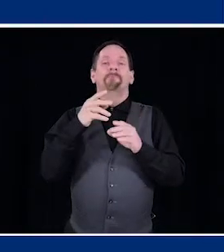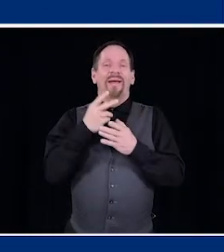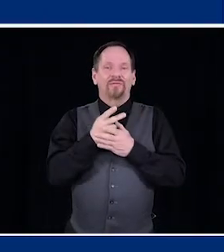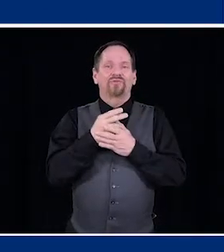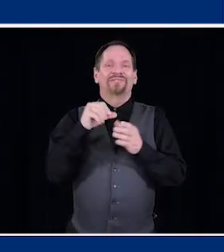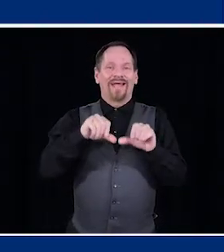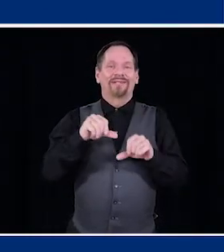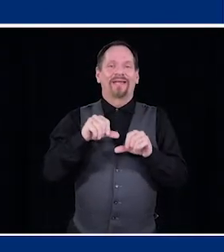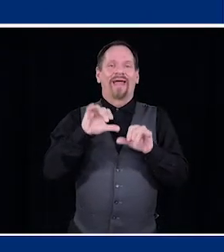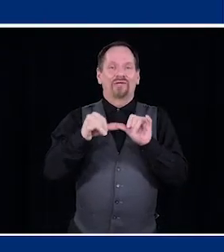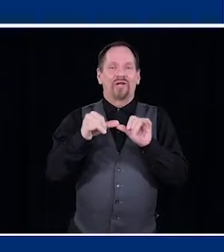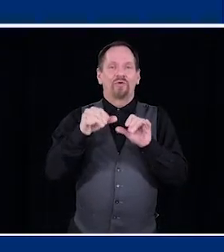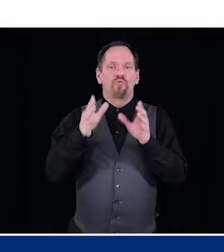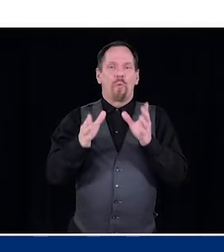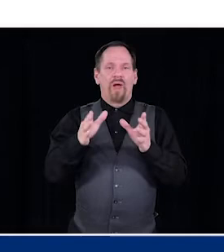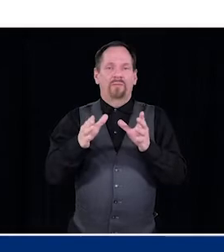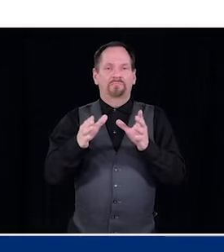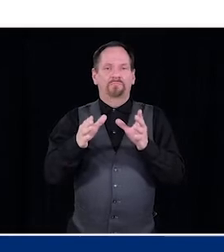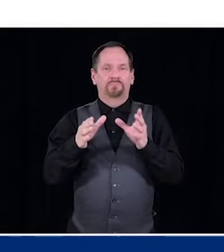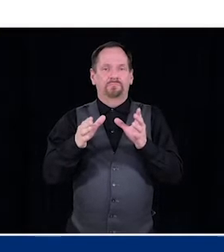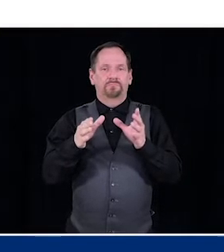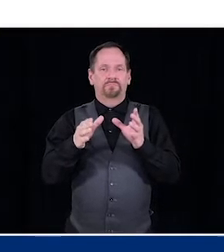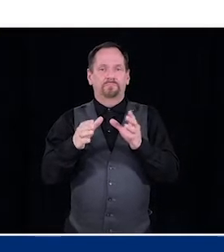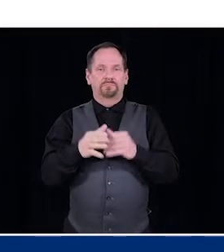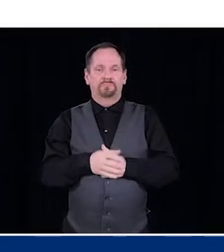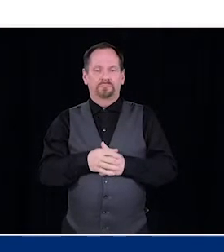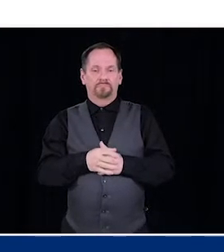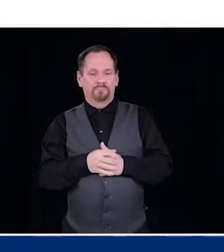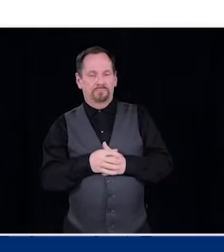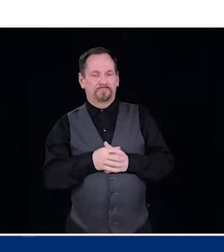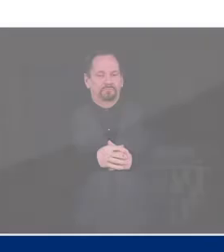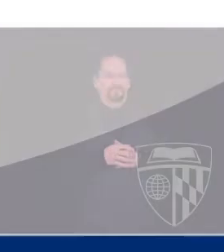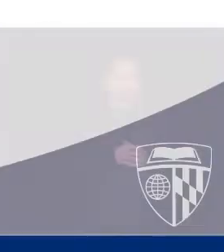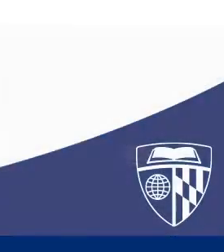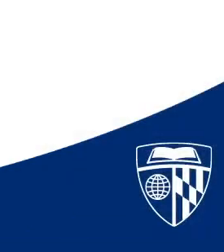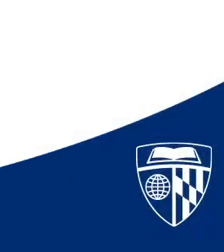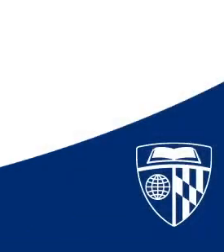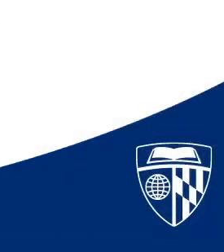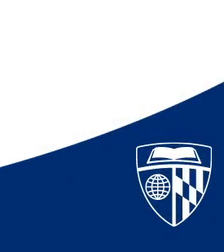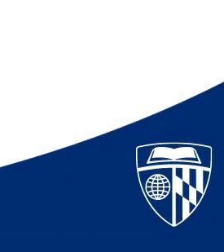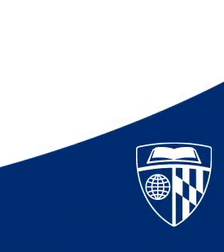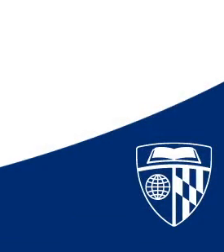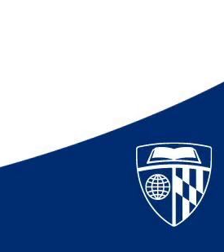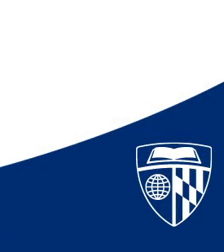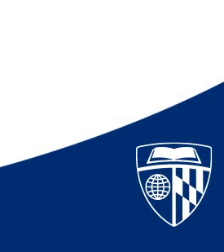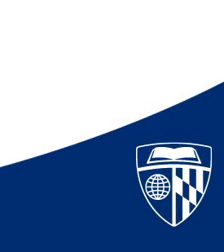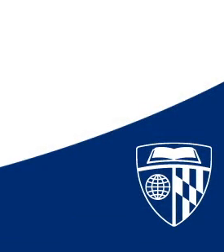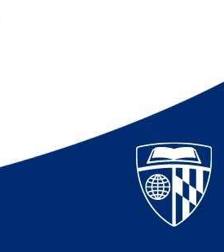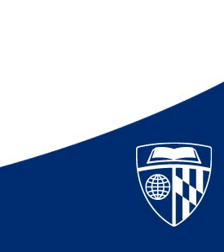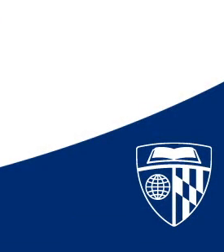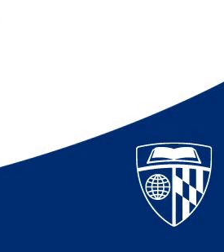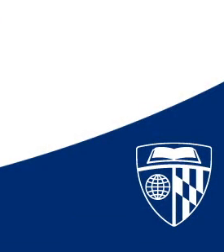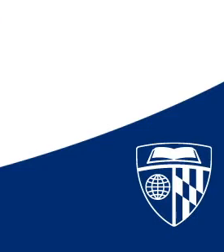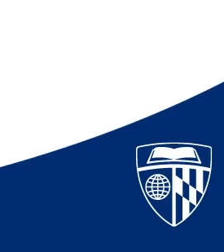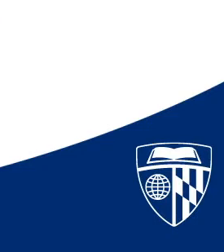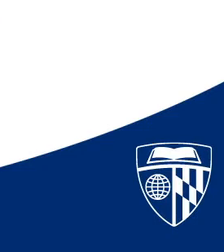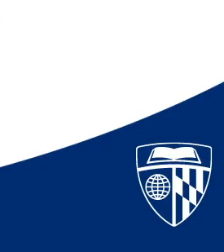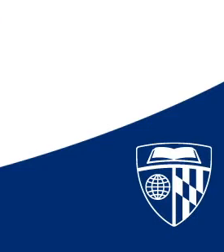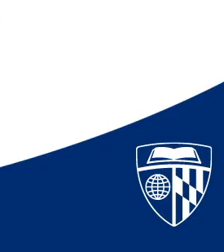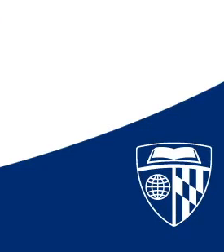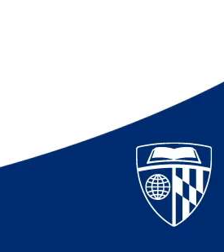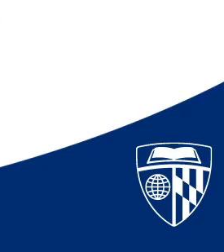Engineering in Robotics, Chen Cheng Fan. Maria Demetria Coleman,